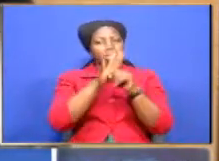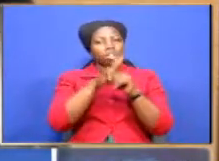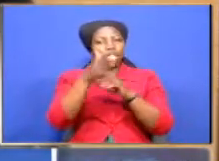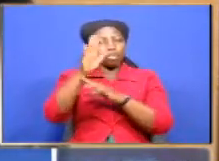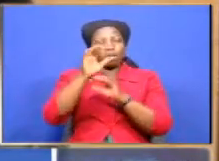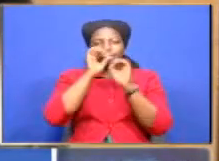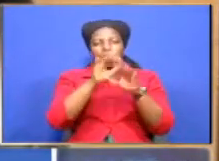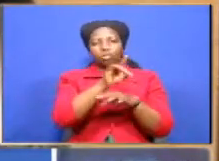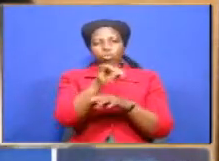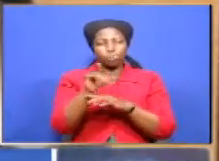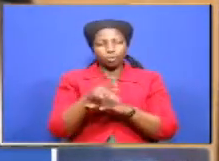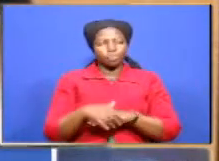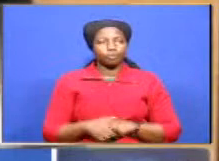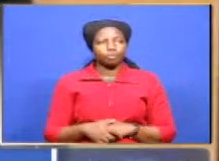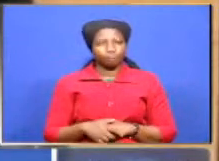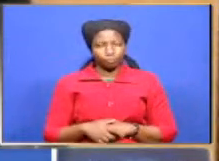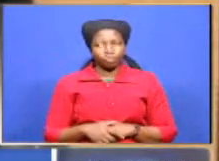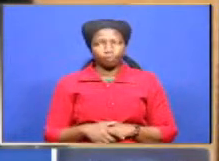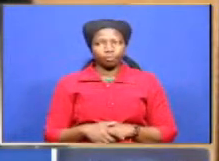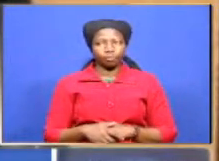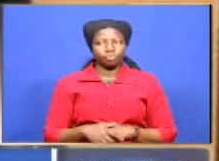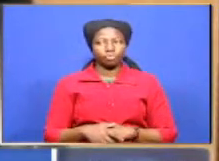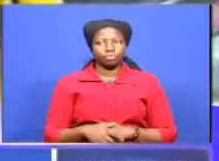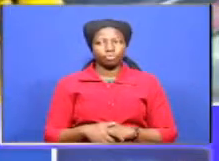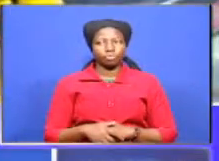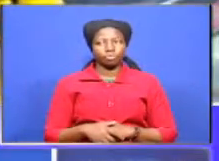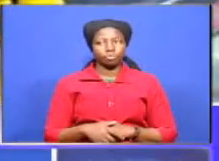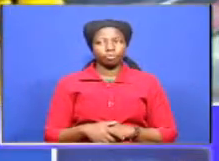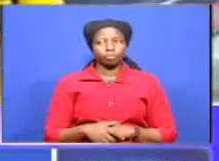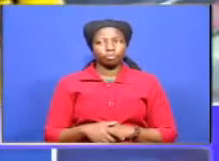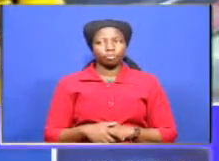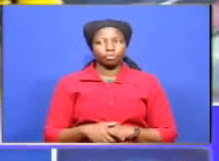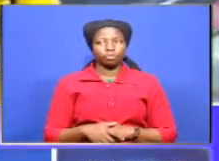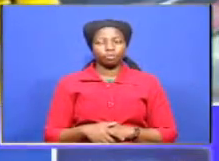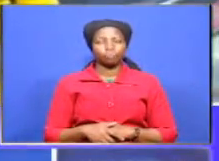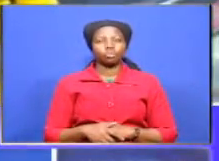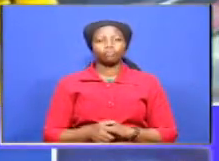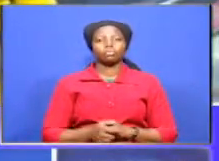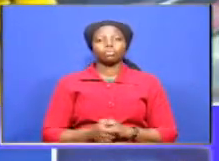you. Kiswala kwa utarudia siku ingine.